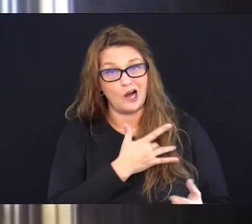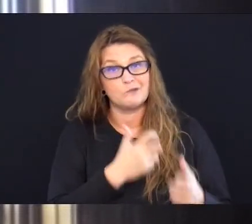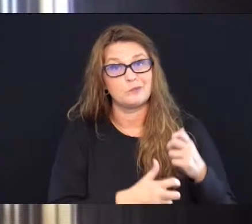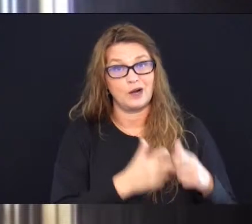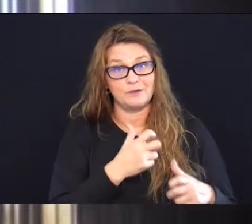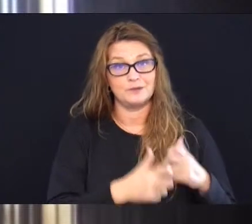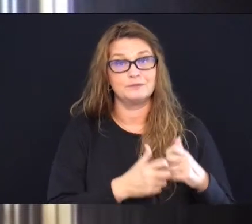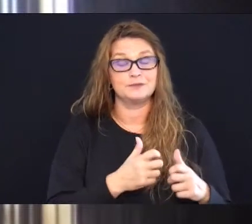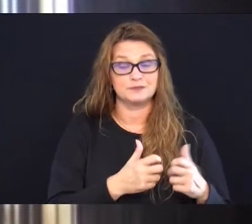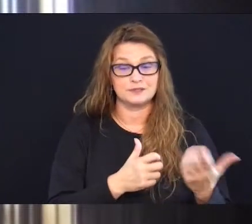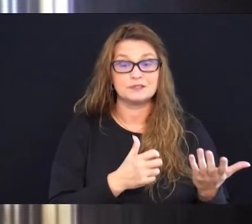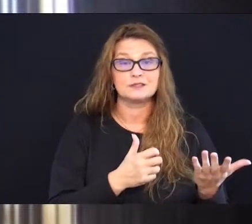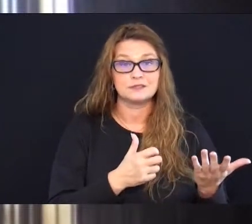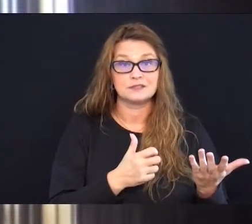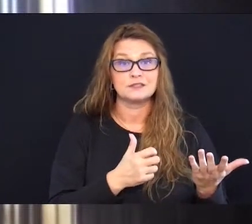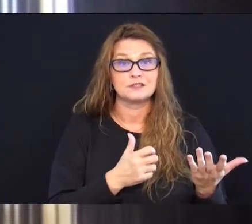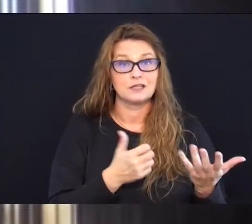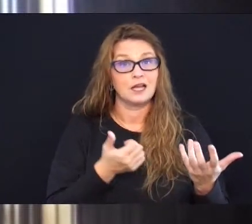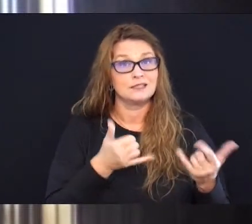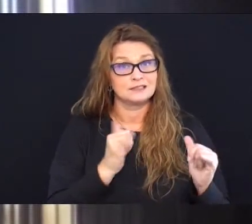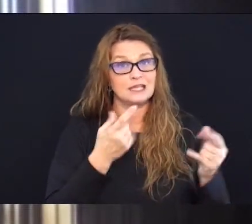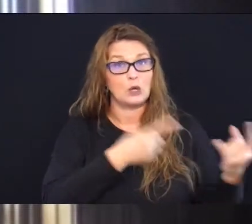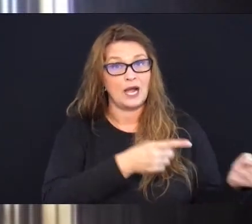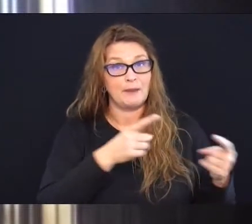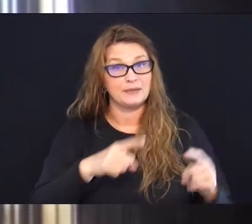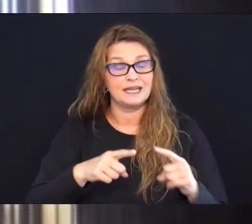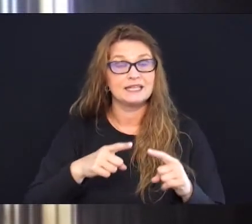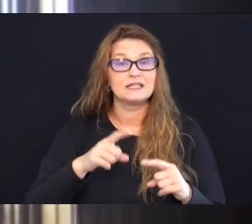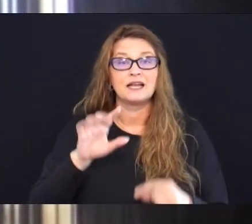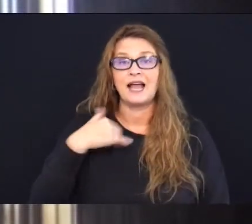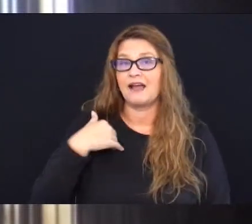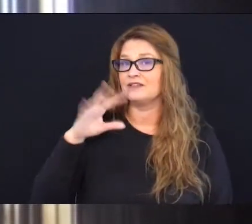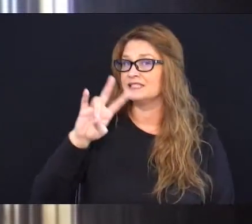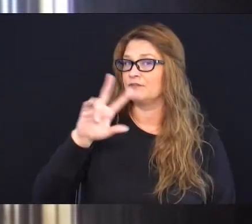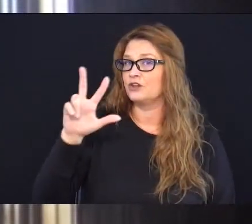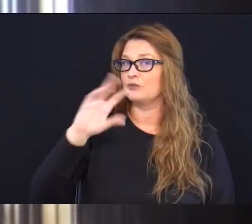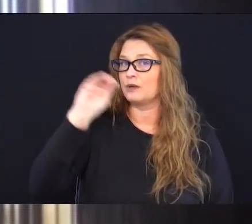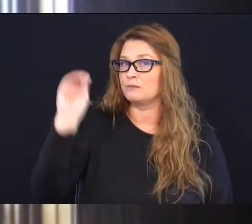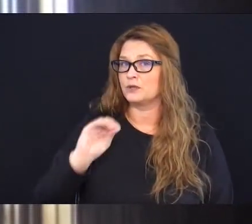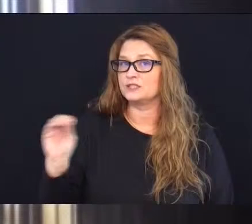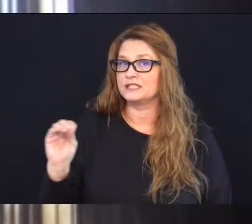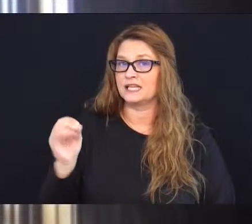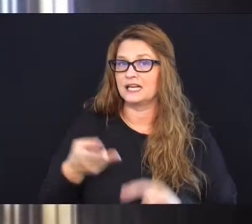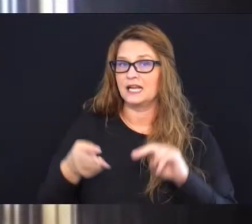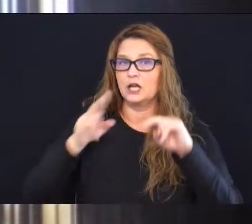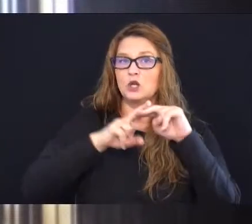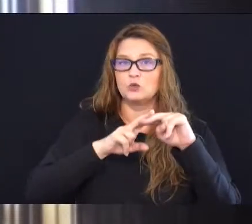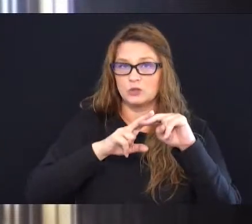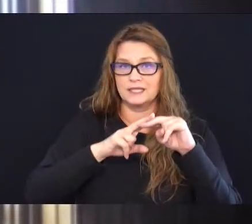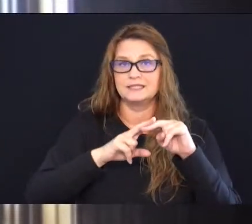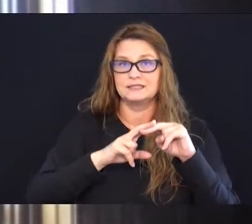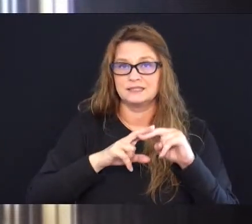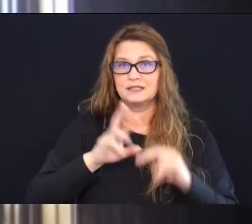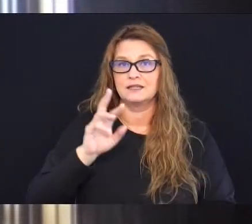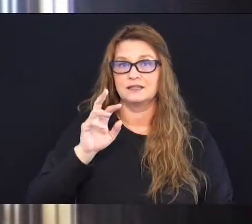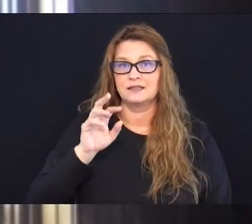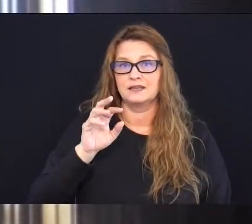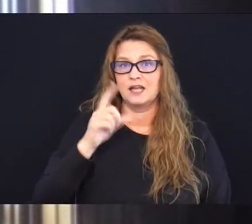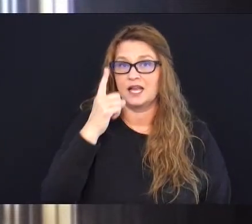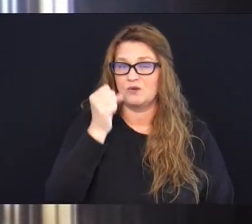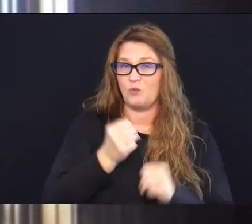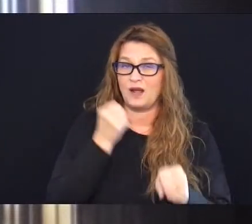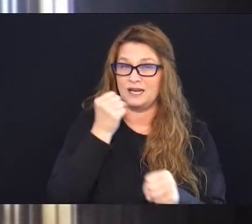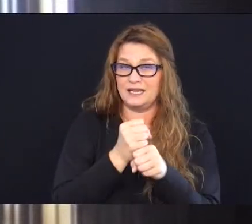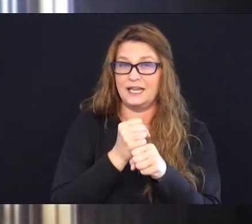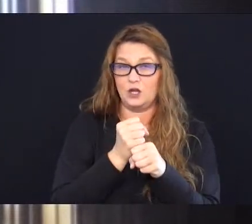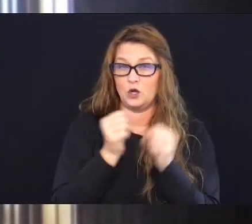are quite an issue. There is a 73% increased risk in a year from being